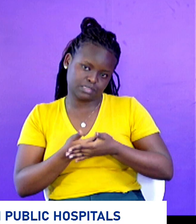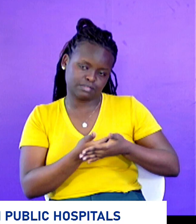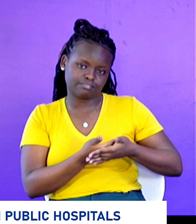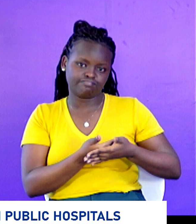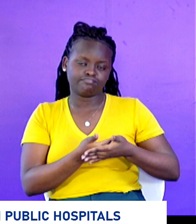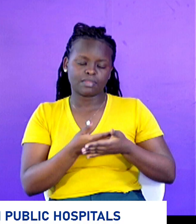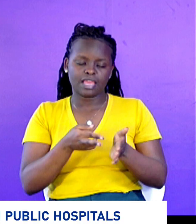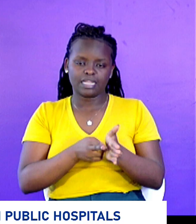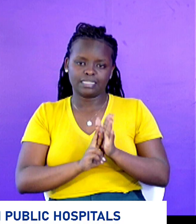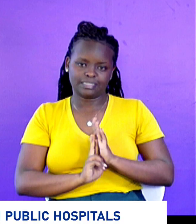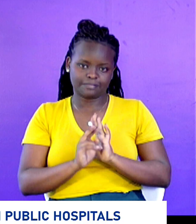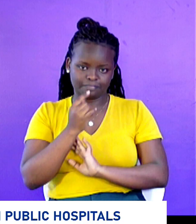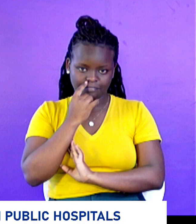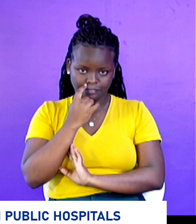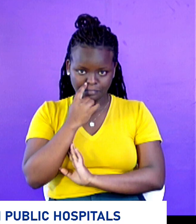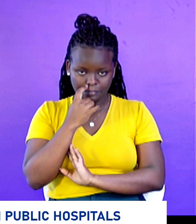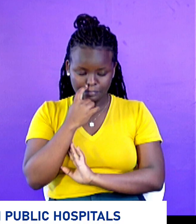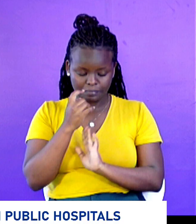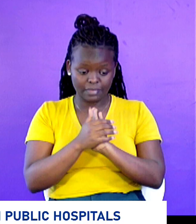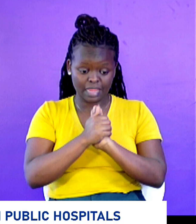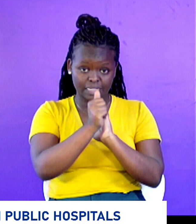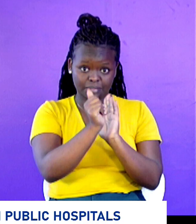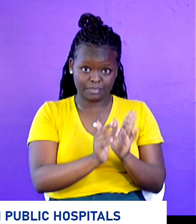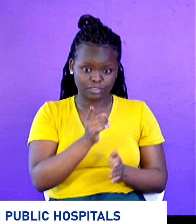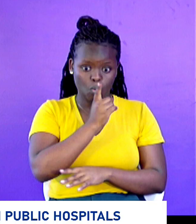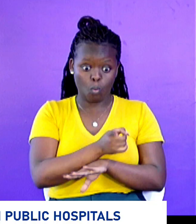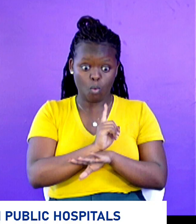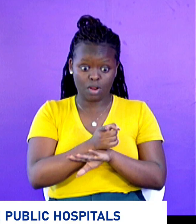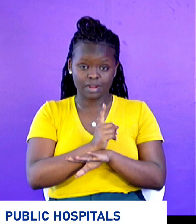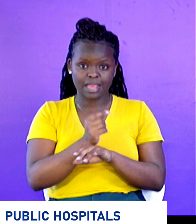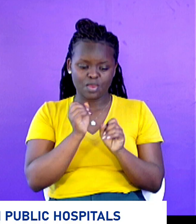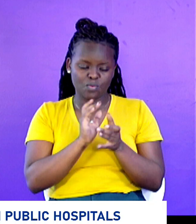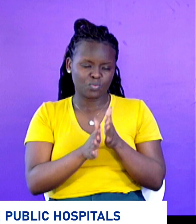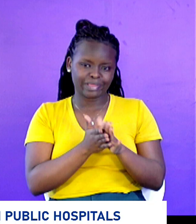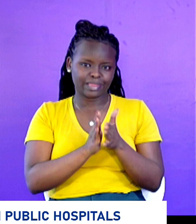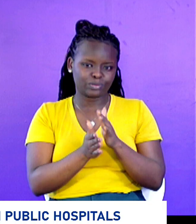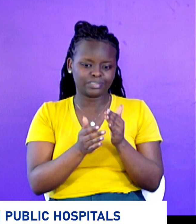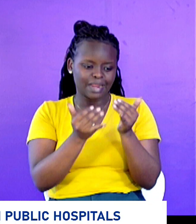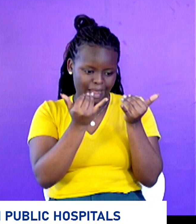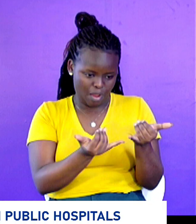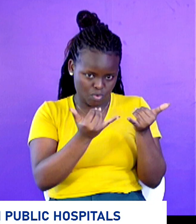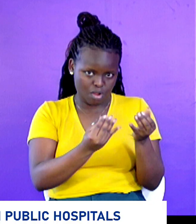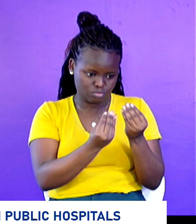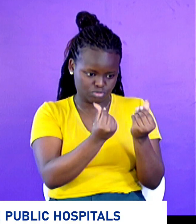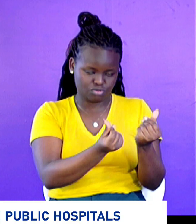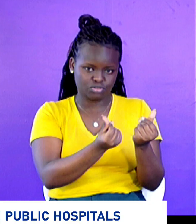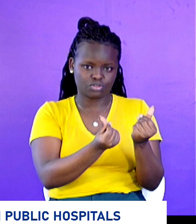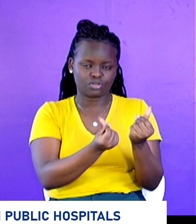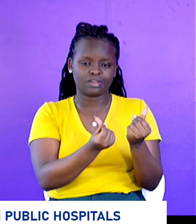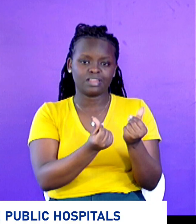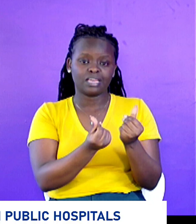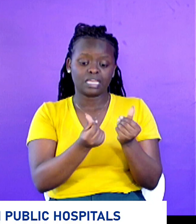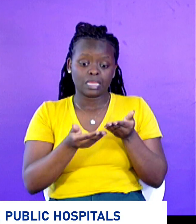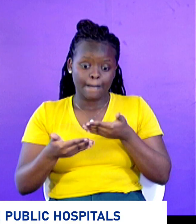newborns require. Experts warn that without urgent intervention, infant mortality